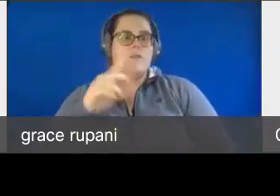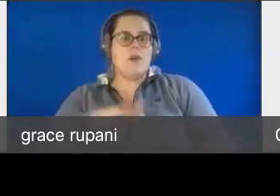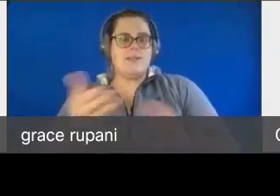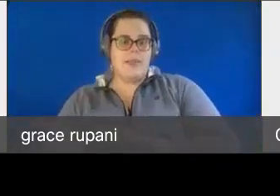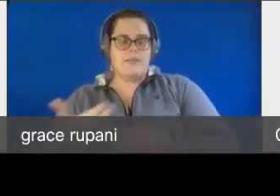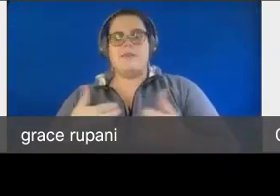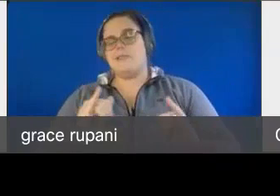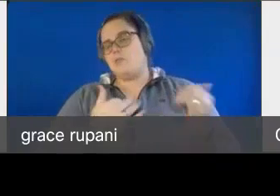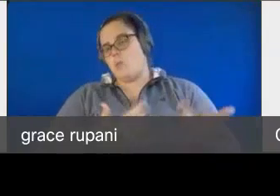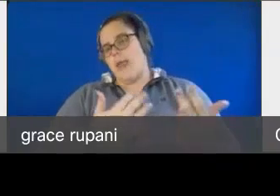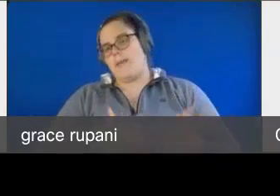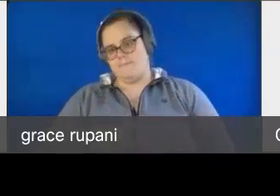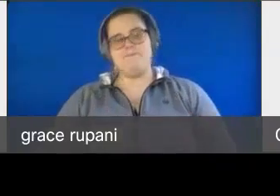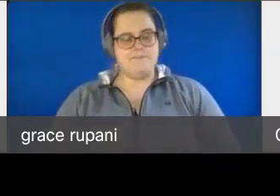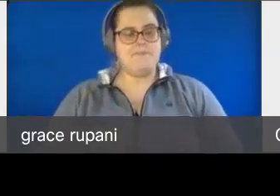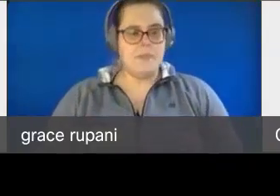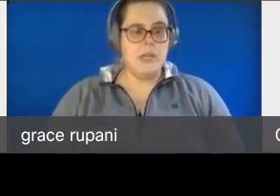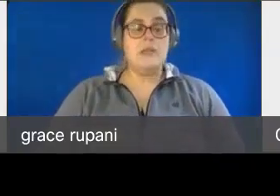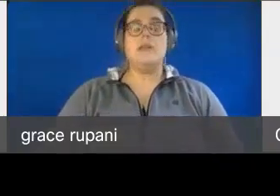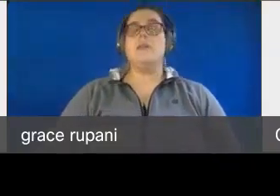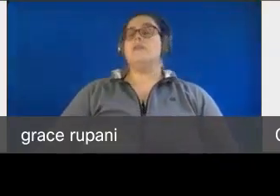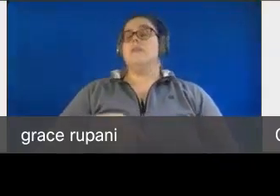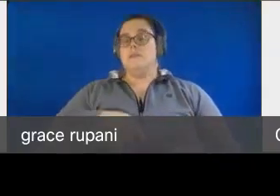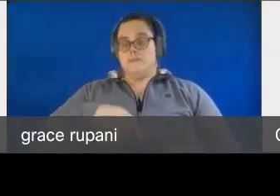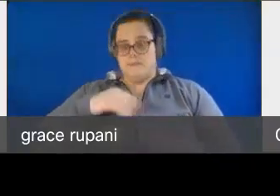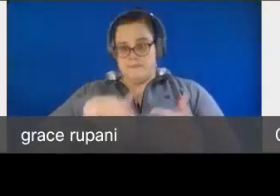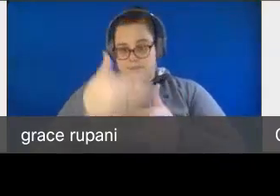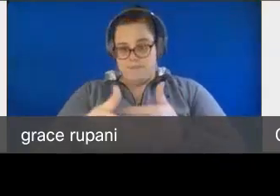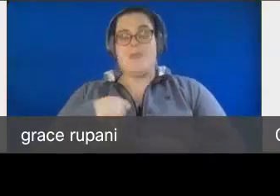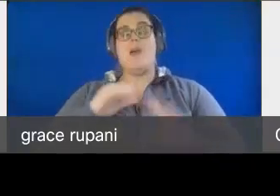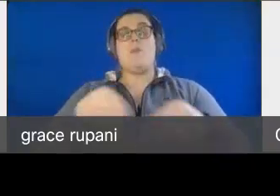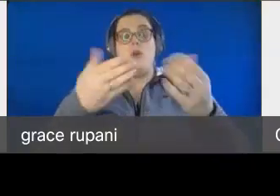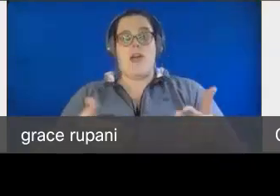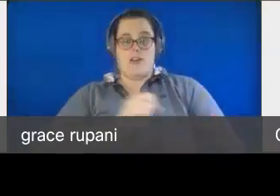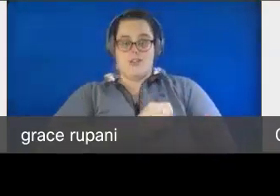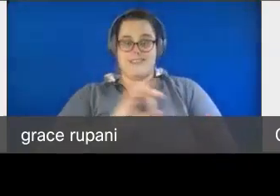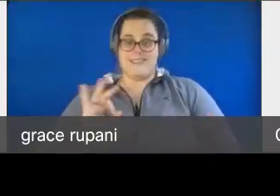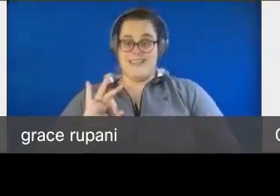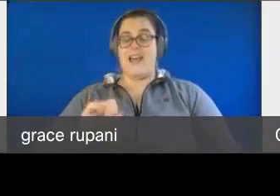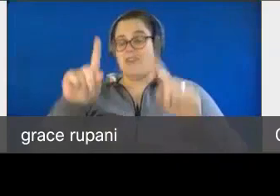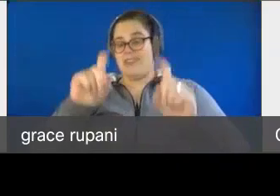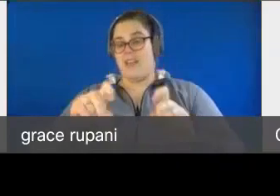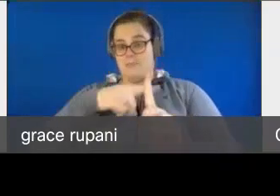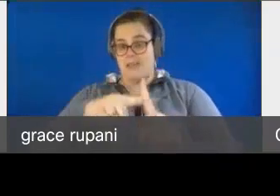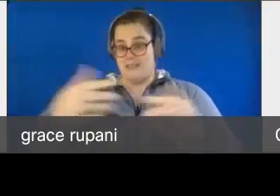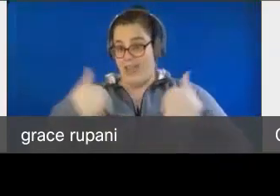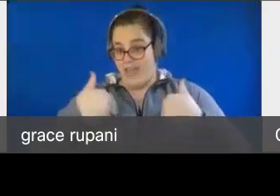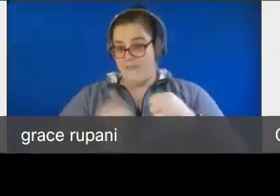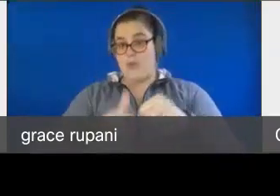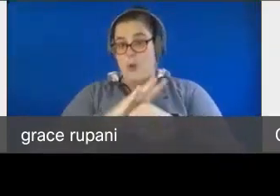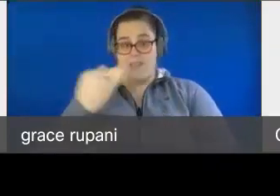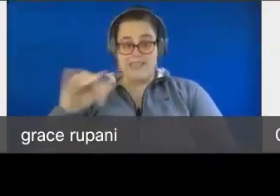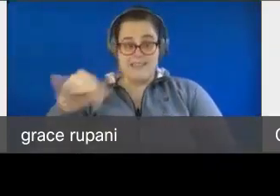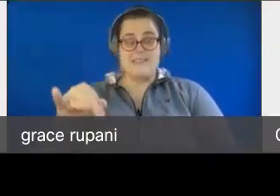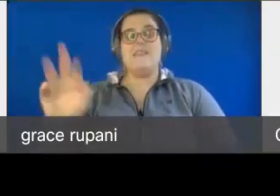Provider staff diagnosed with COVID-19. So far, there have been 696 provider staff that had tested positive for COVID-19. 51 of